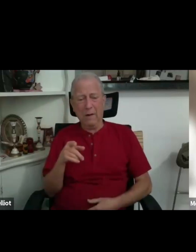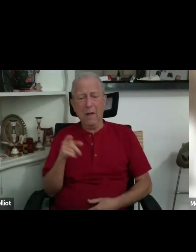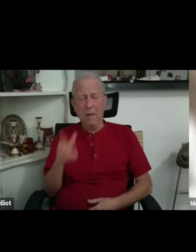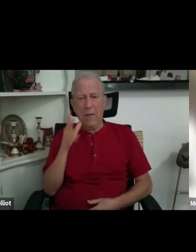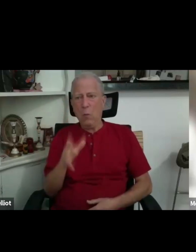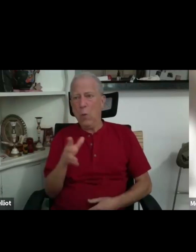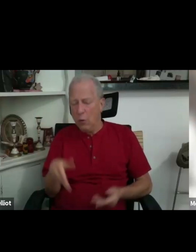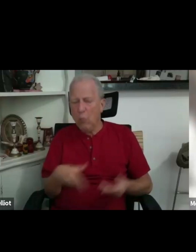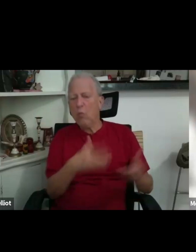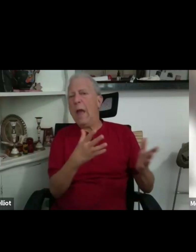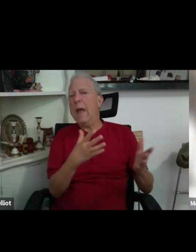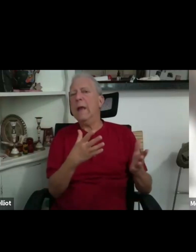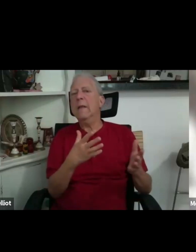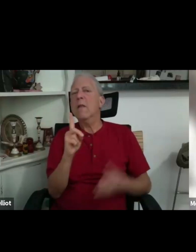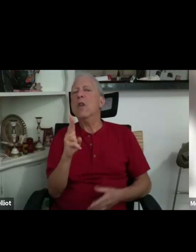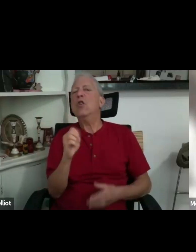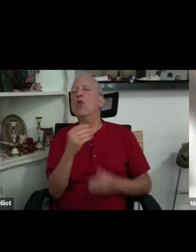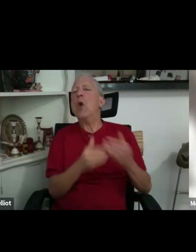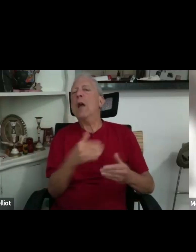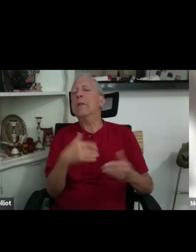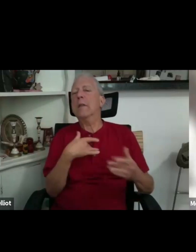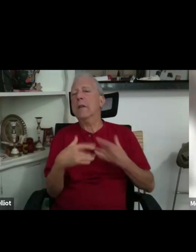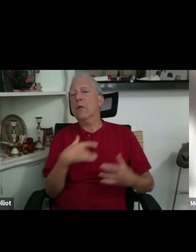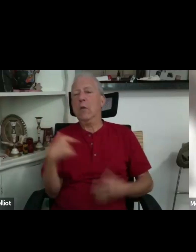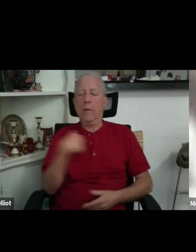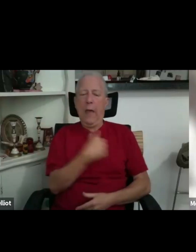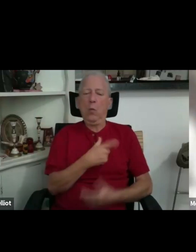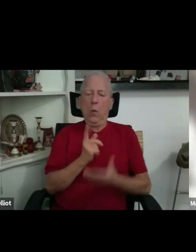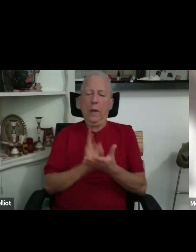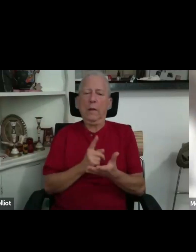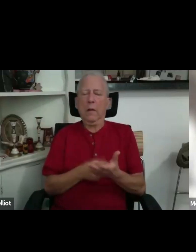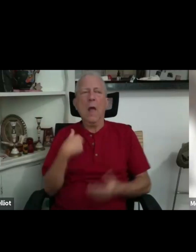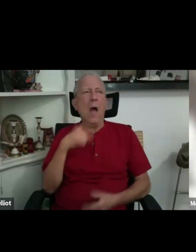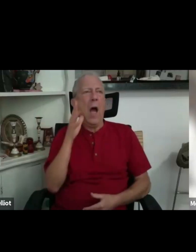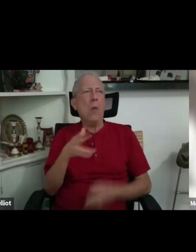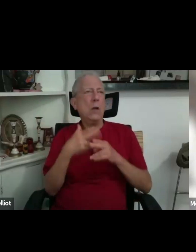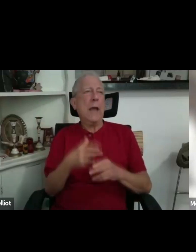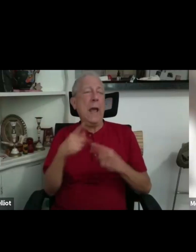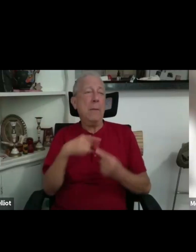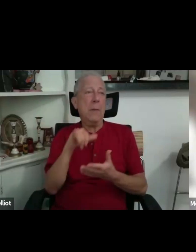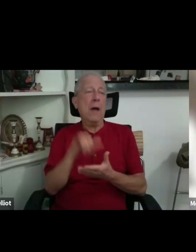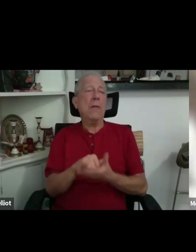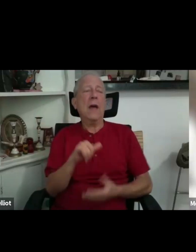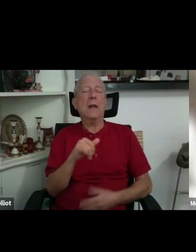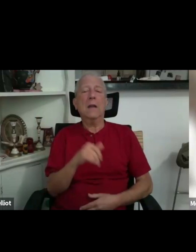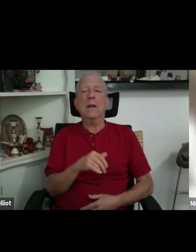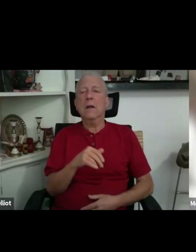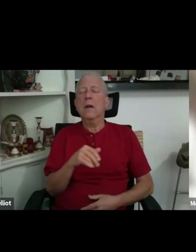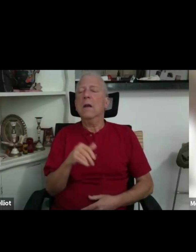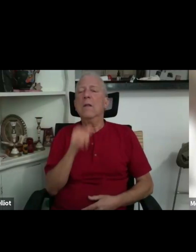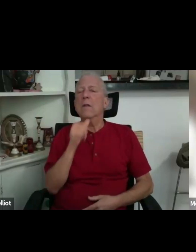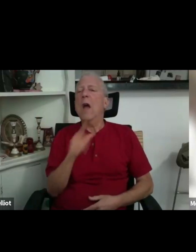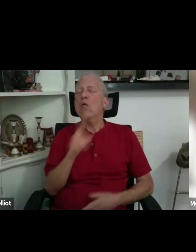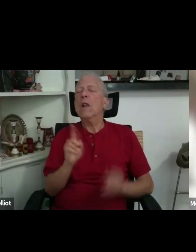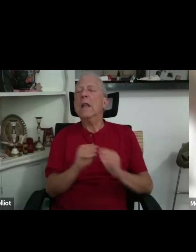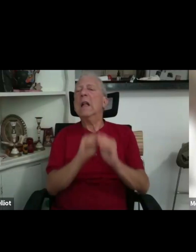they'll raise some of the due process concerns that we were talking about. I'll just name about that there's not really